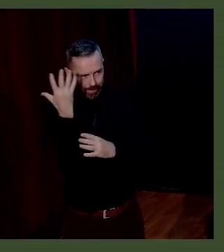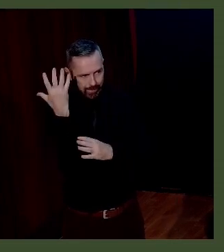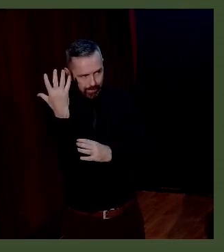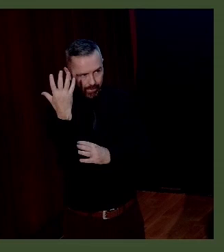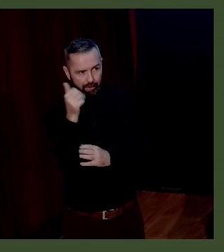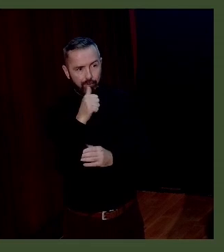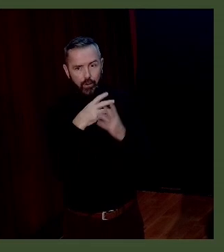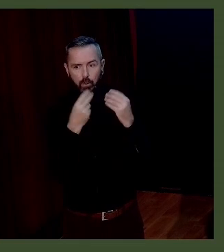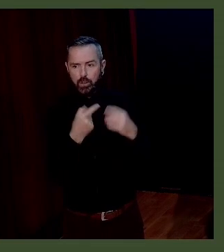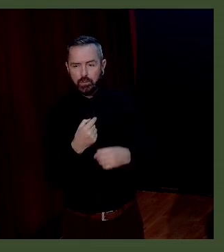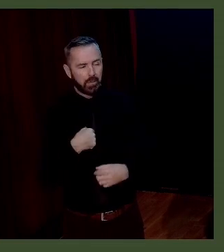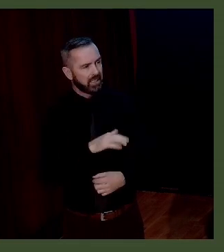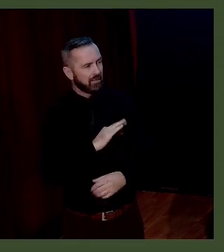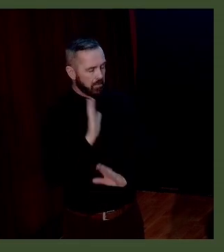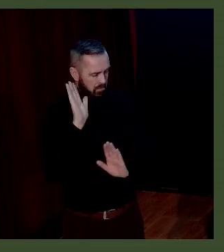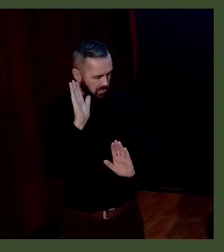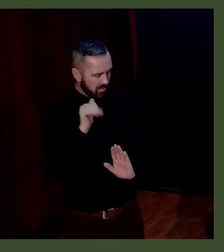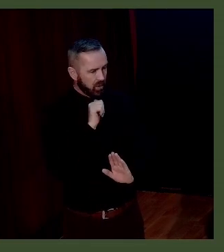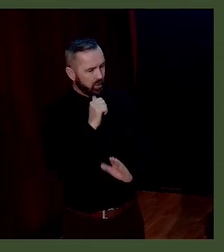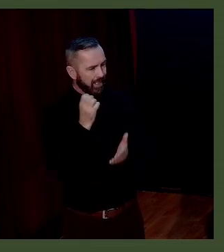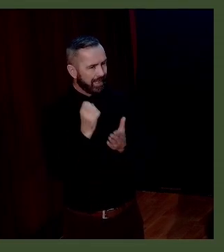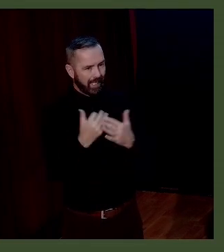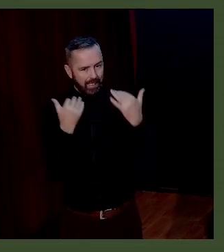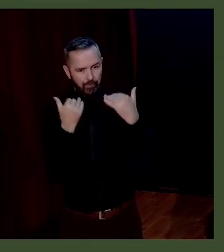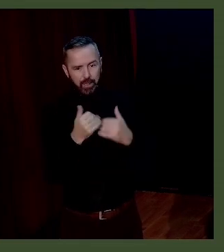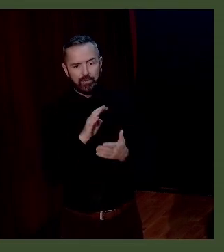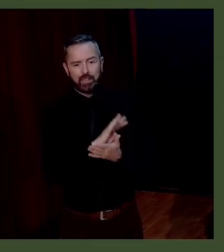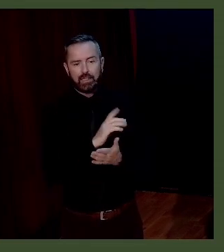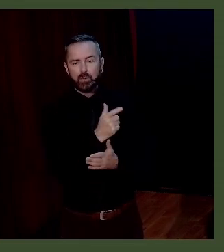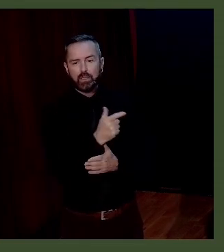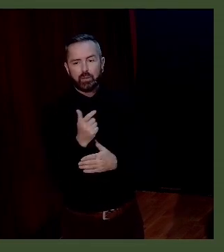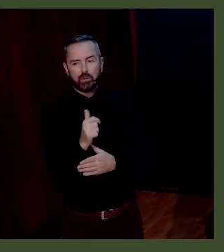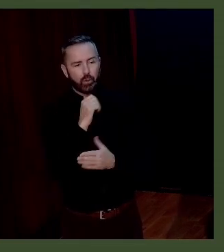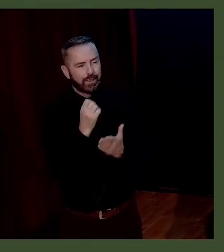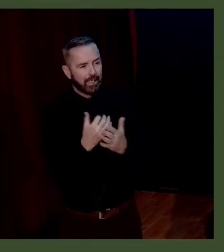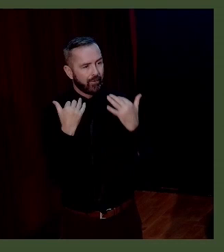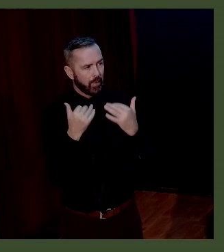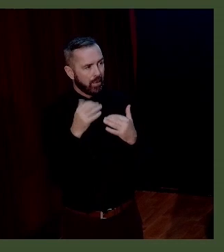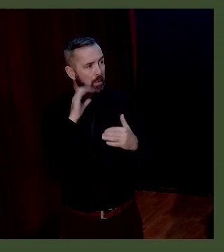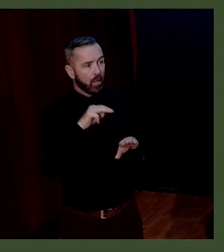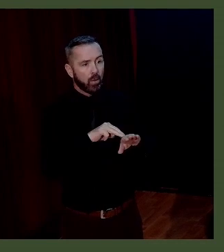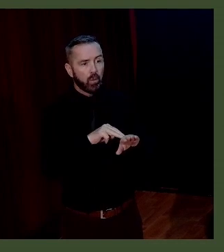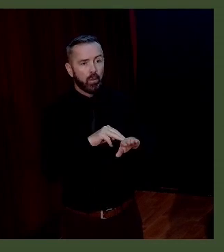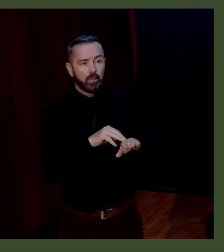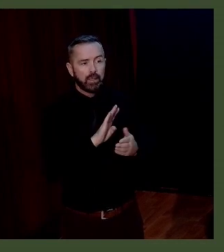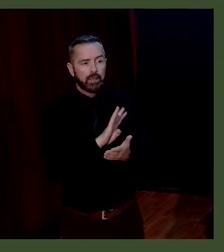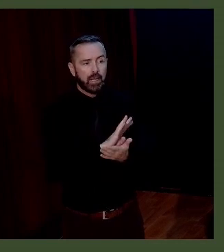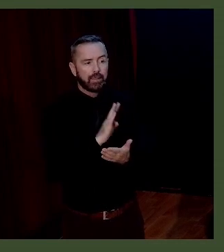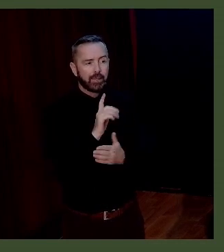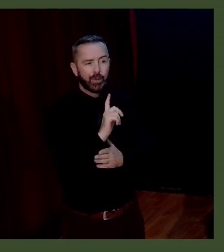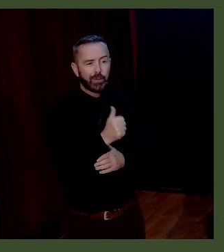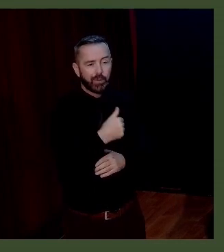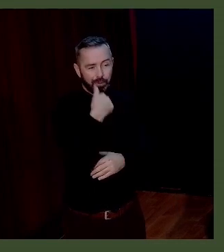to do is to put my hand up and say, I don't have precise data for 1922. There was a bit of a problem in 1921, as you